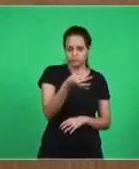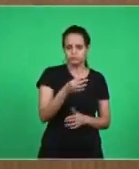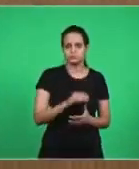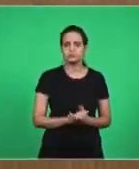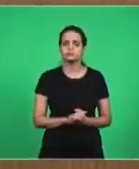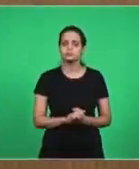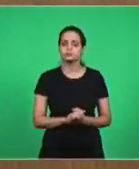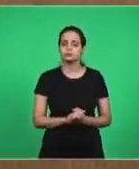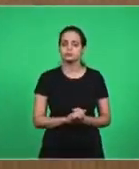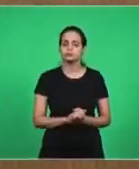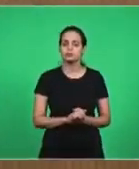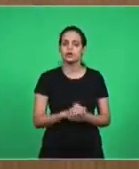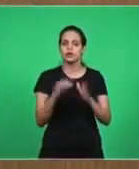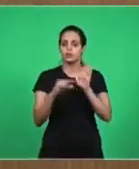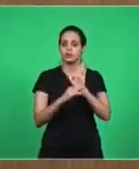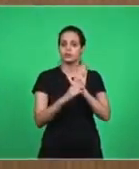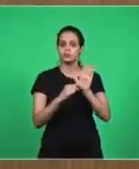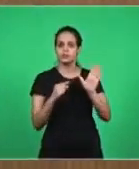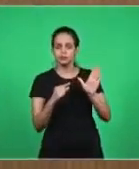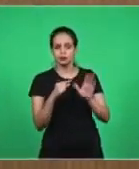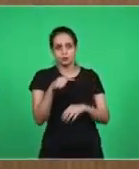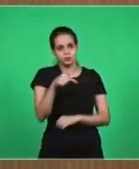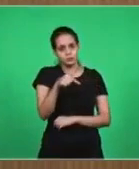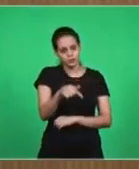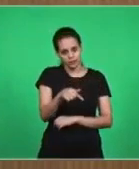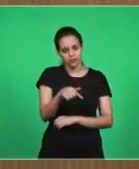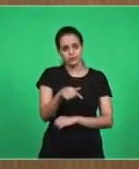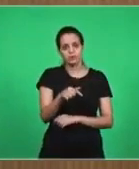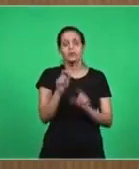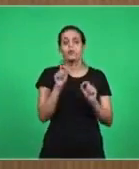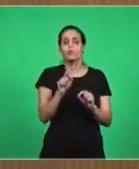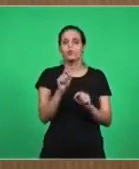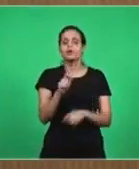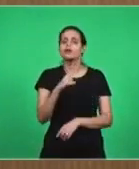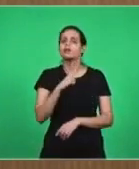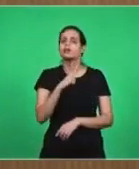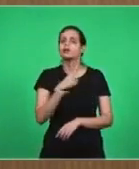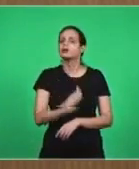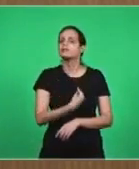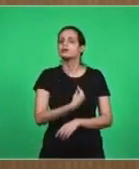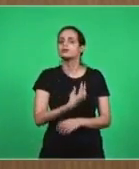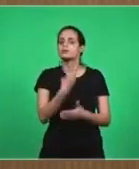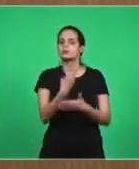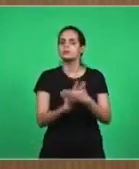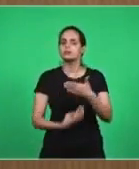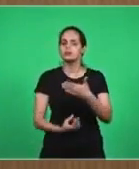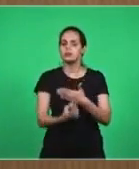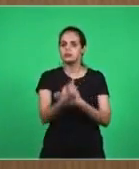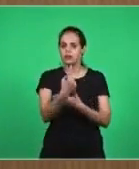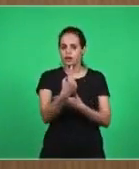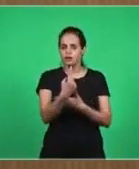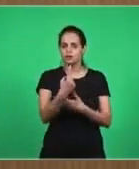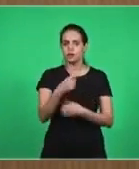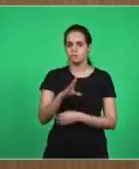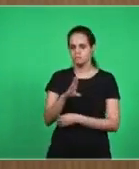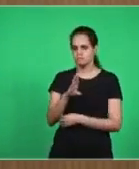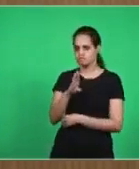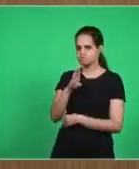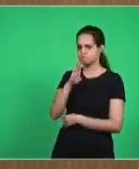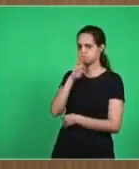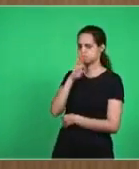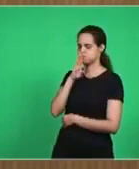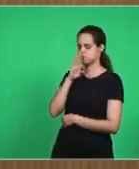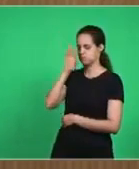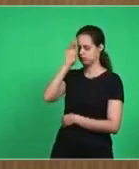chapter 7 of Nehemiah. We see here the presence of the Trinity. when he says the following. It sounds before the